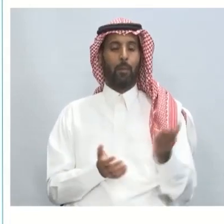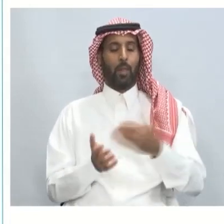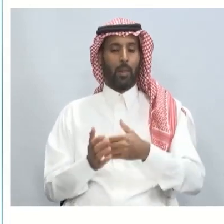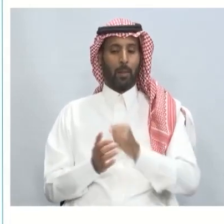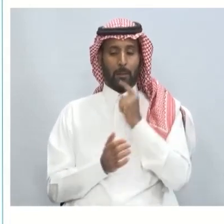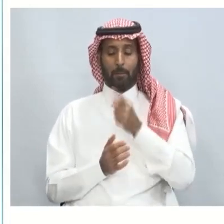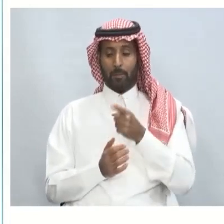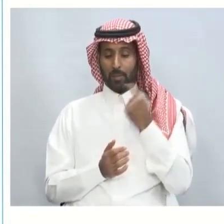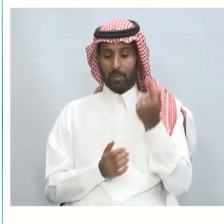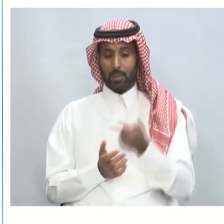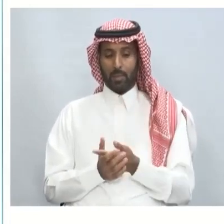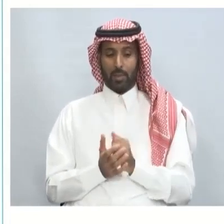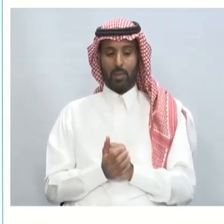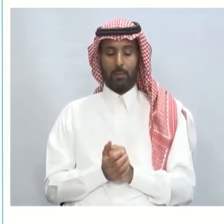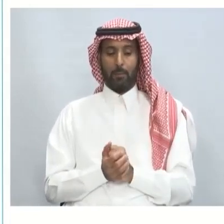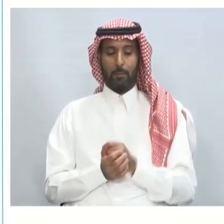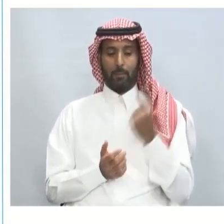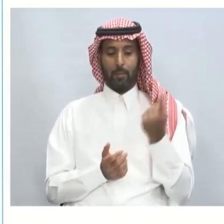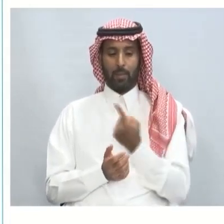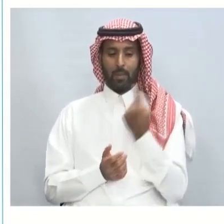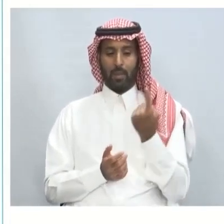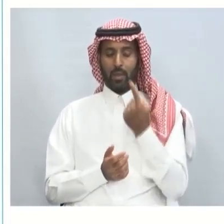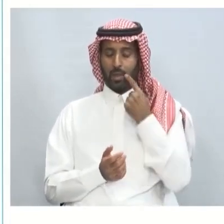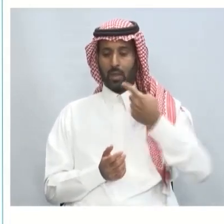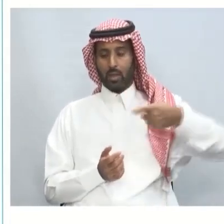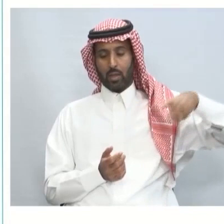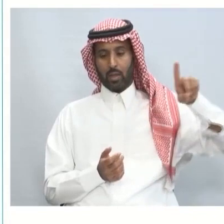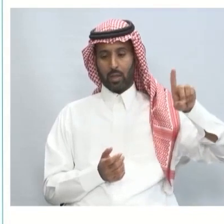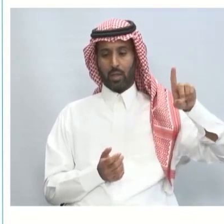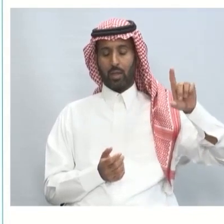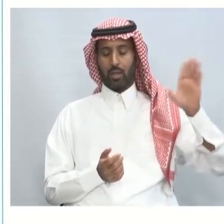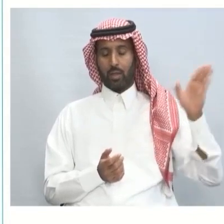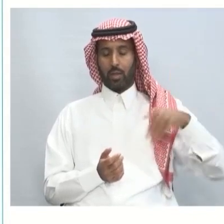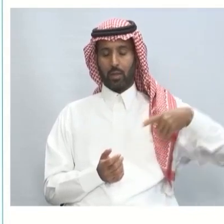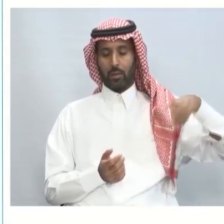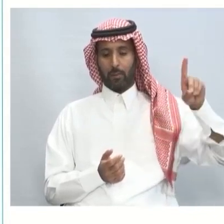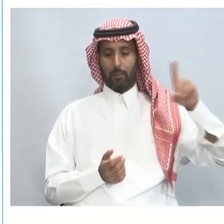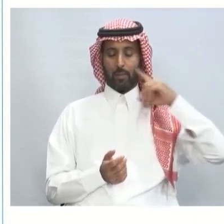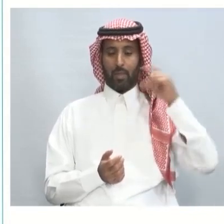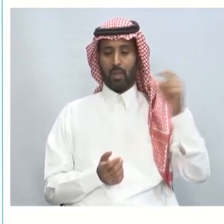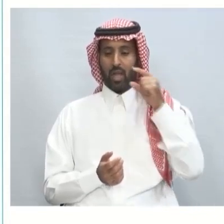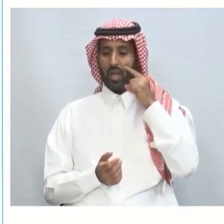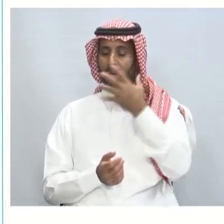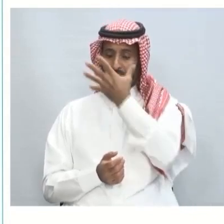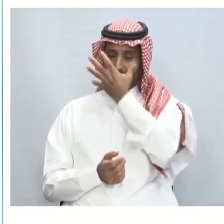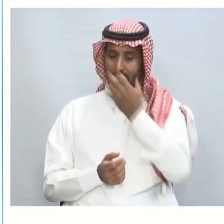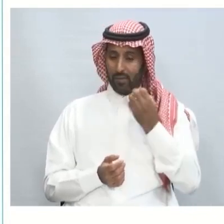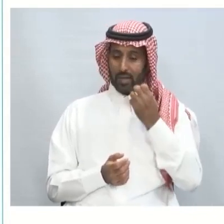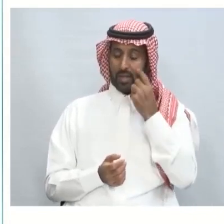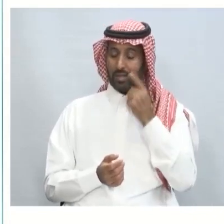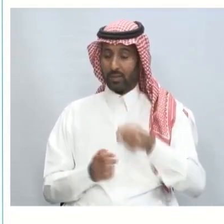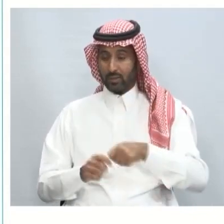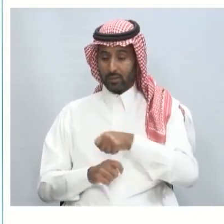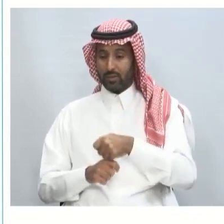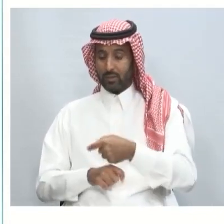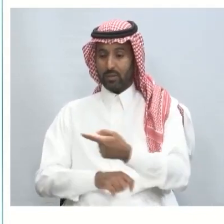the veterinarian. Of course, the last one is D. This is a doctor for animals. So five